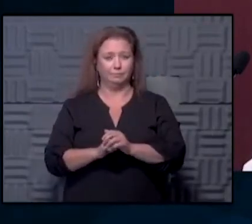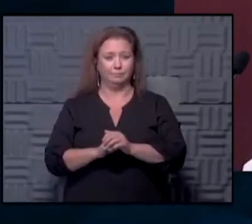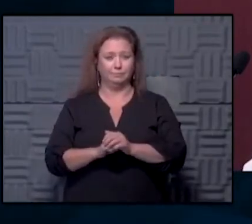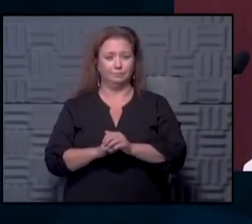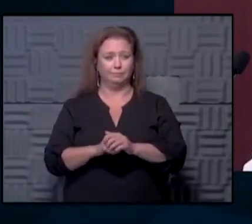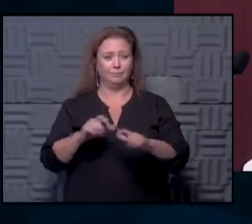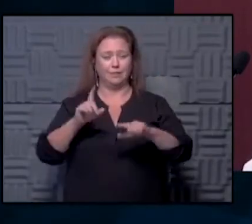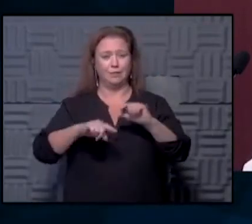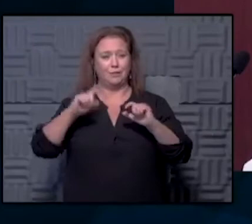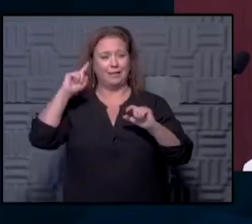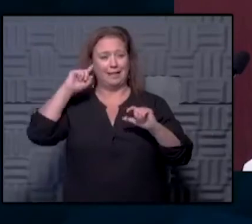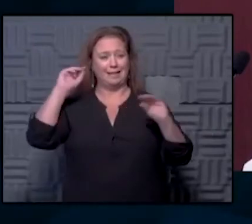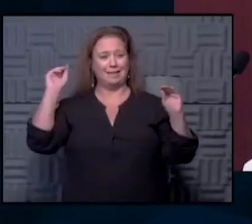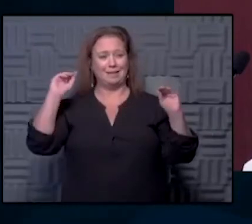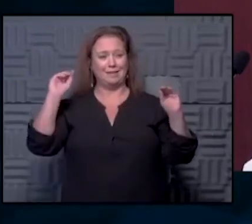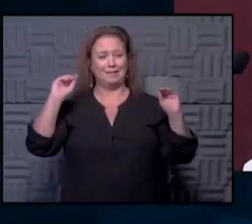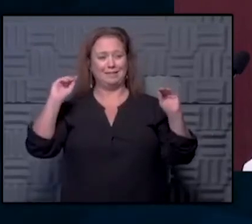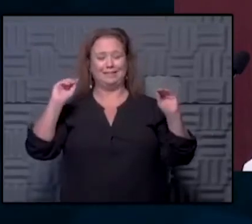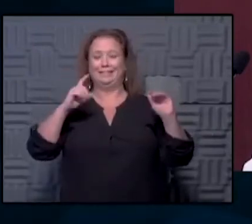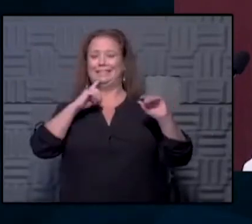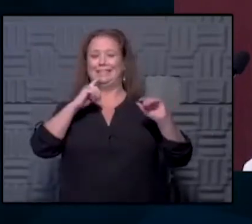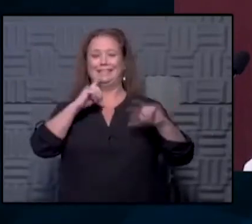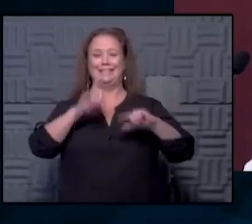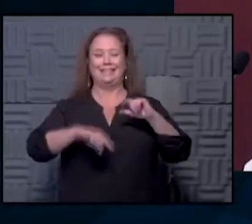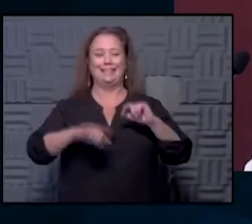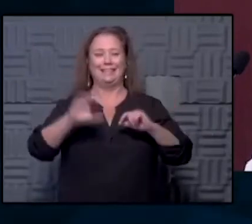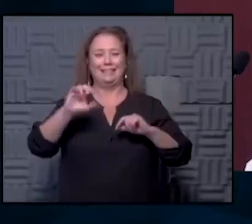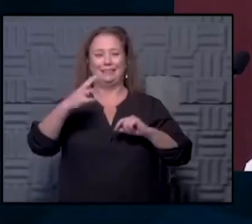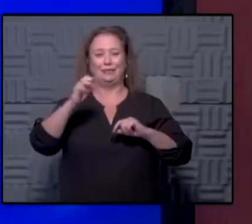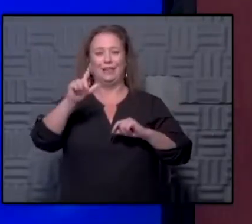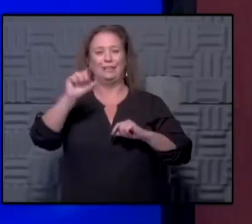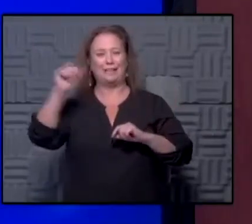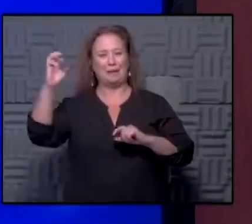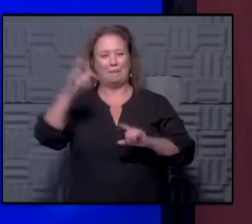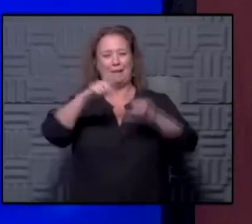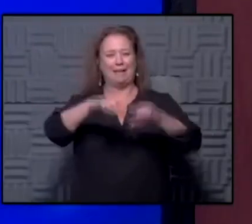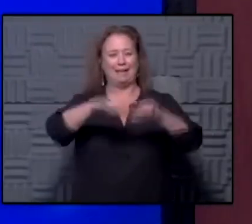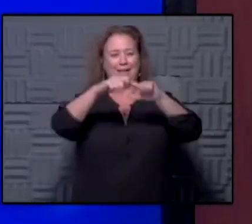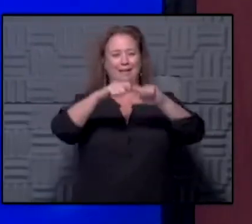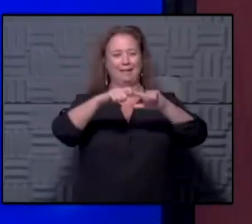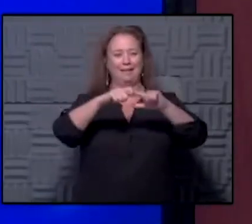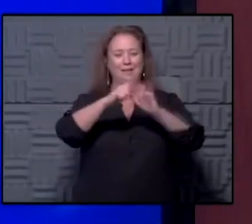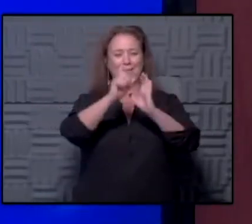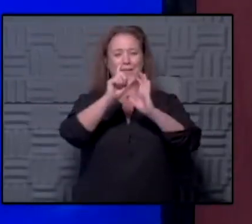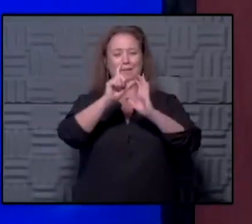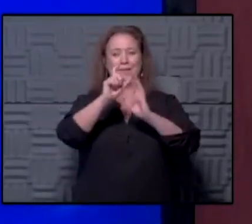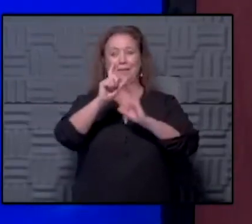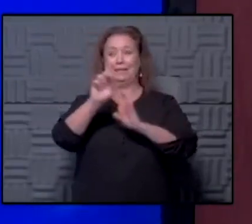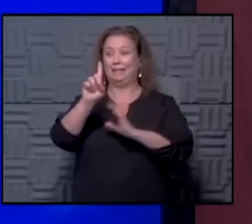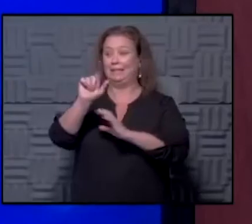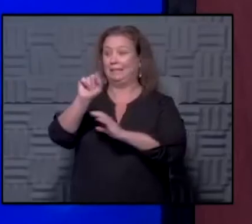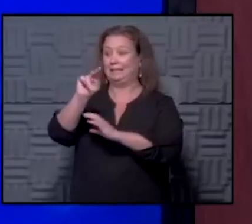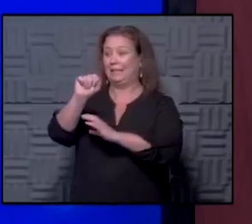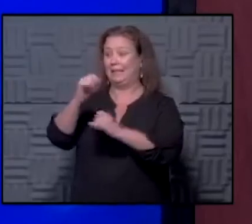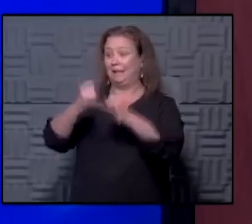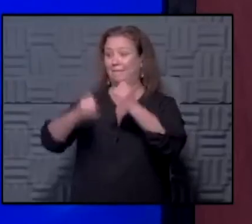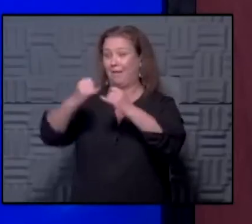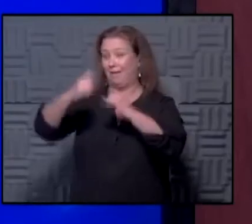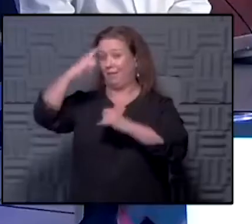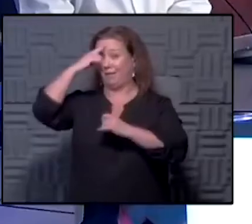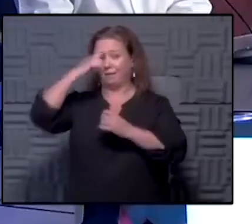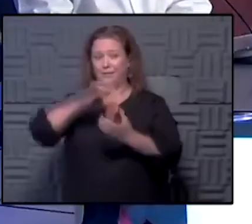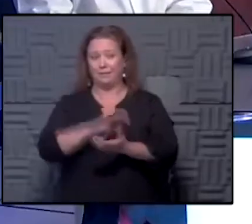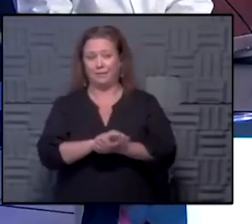Oh, she can't hear us. No, don't tell her. Say it's not so. Chelsea, I'll come back to you in just a second. Dana, final thoughts from today. Yeah.